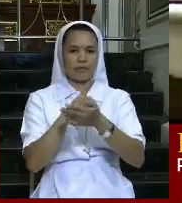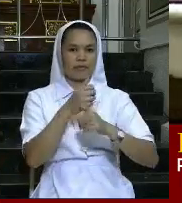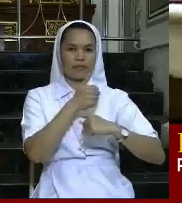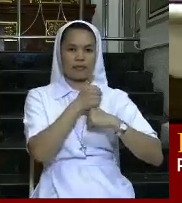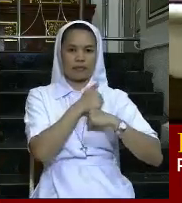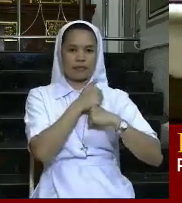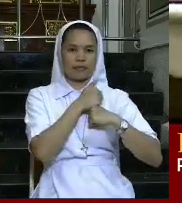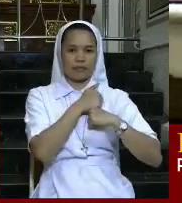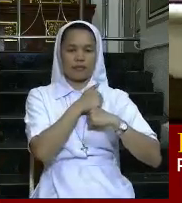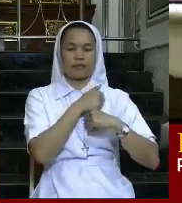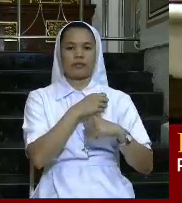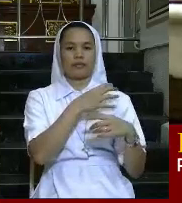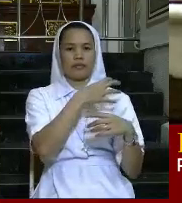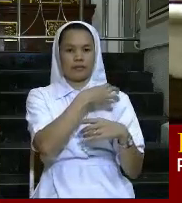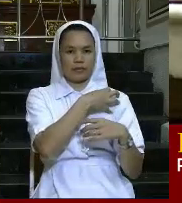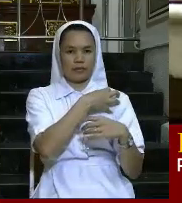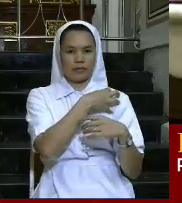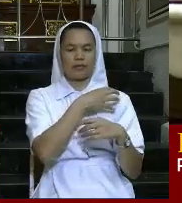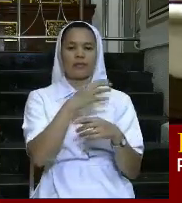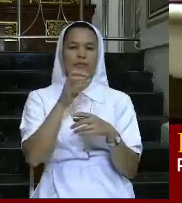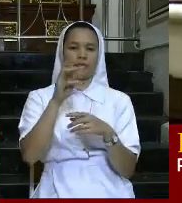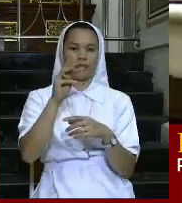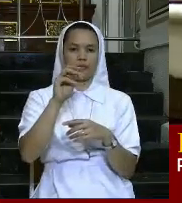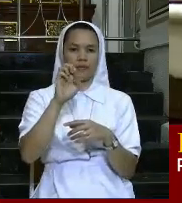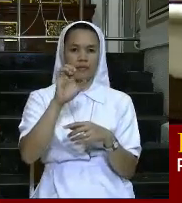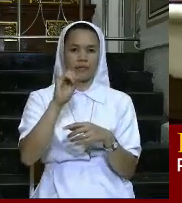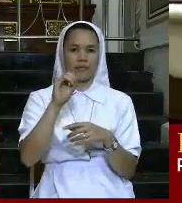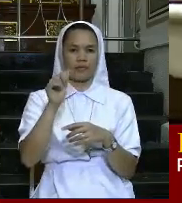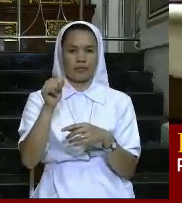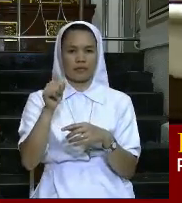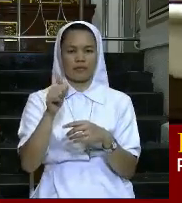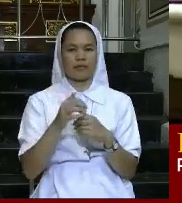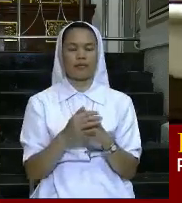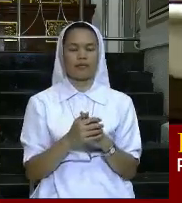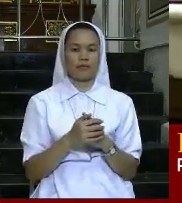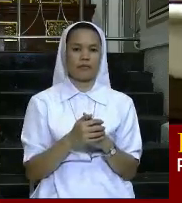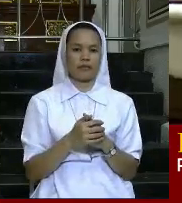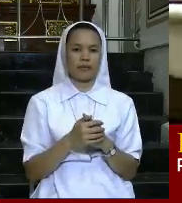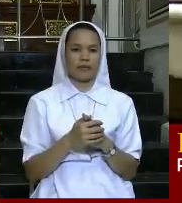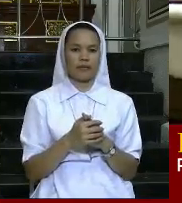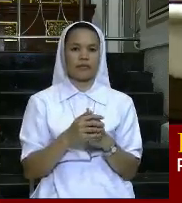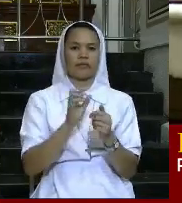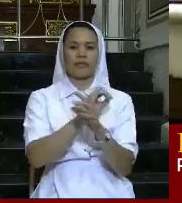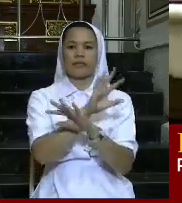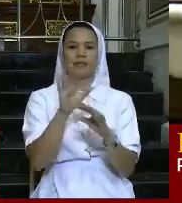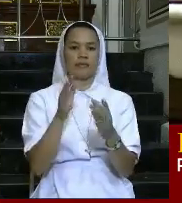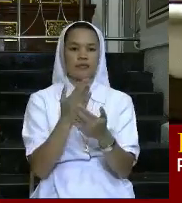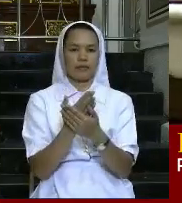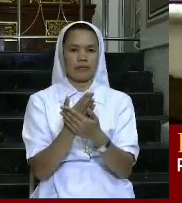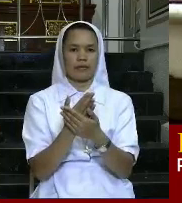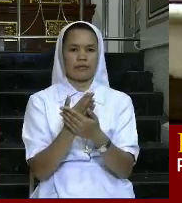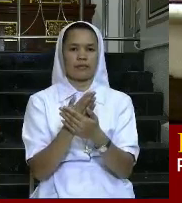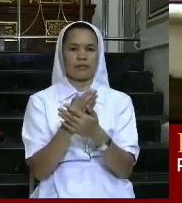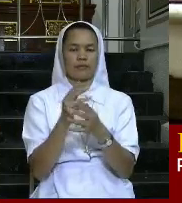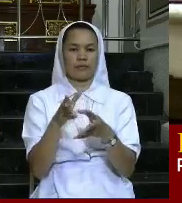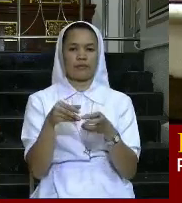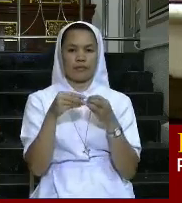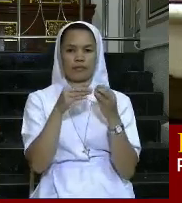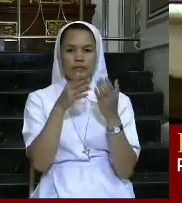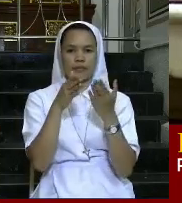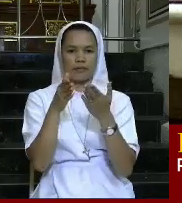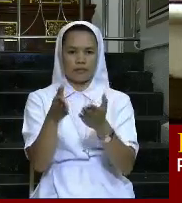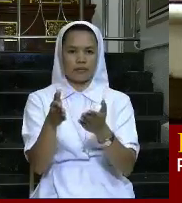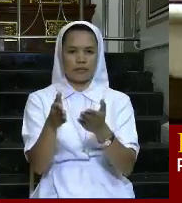and police, media, health agencies, and all those who continue to facilitate